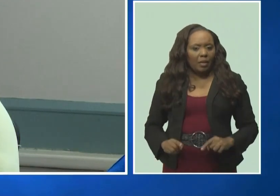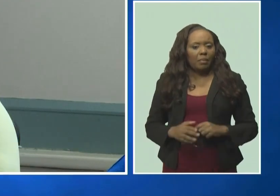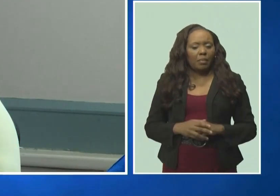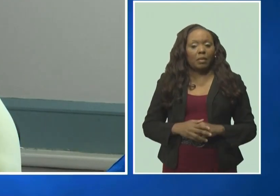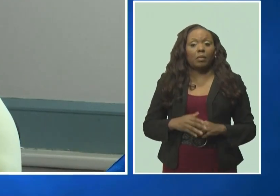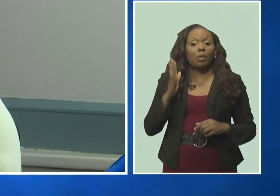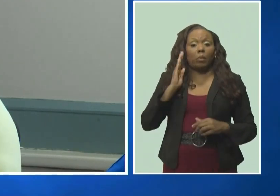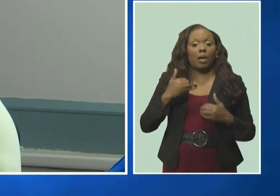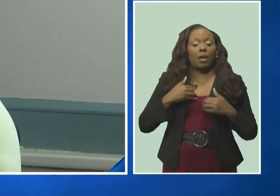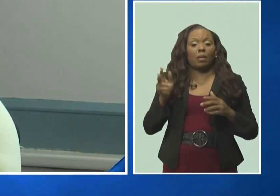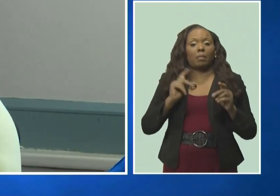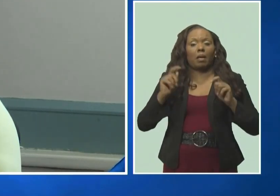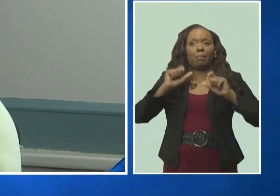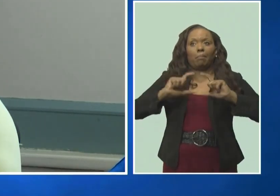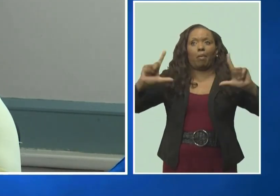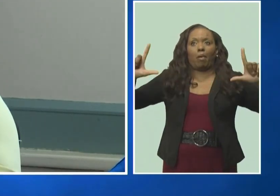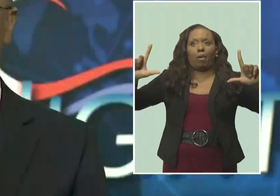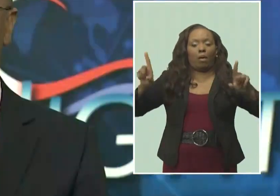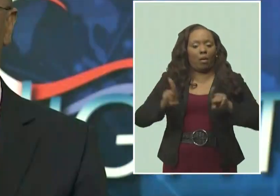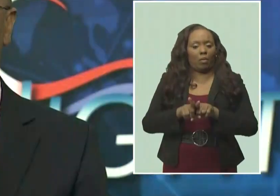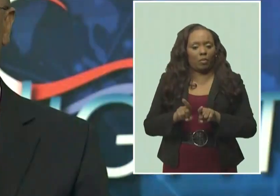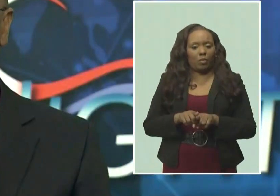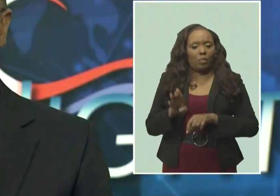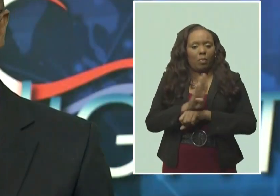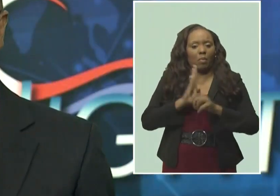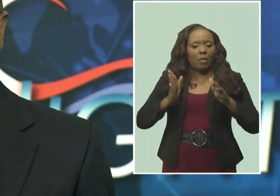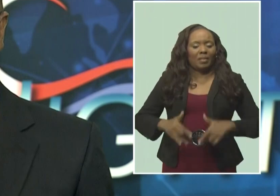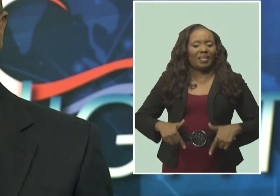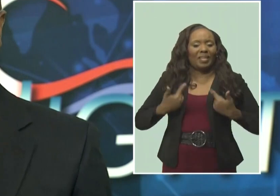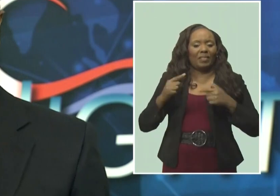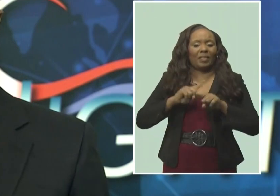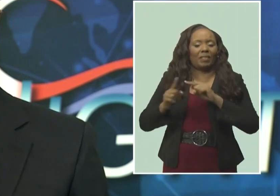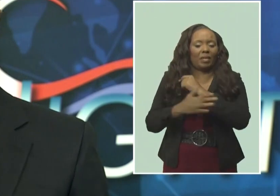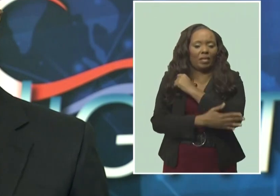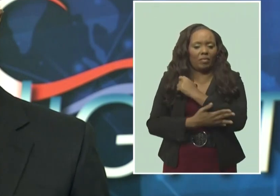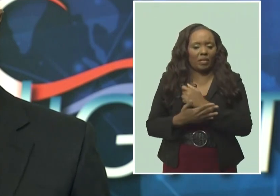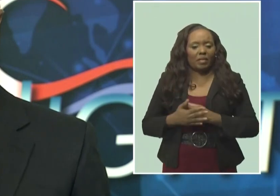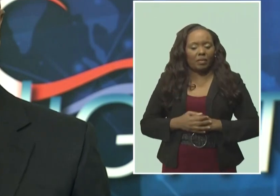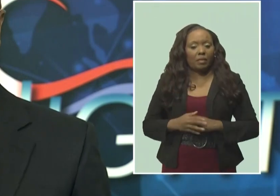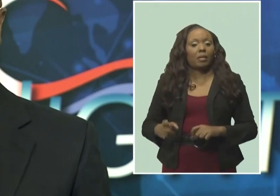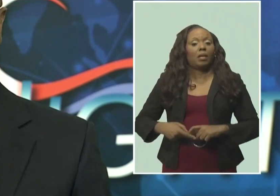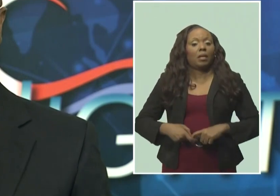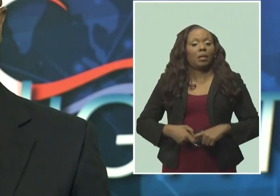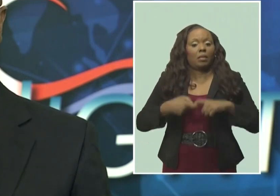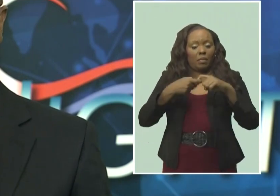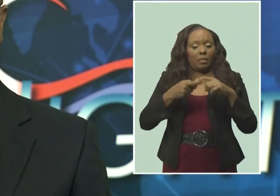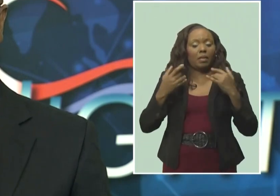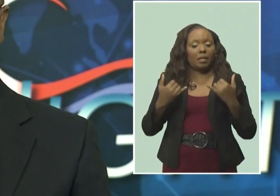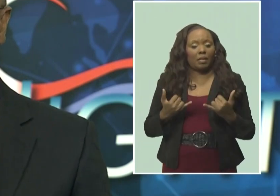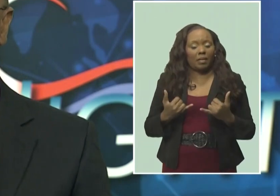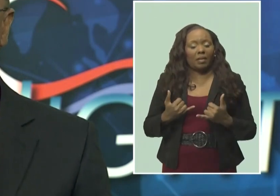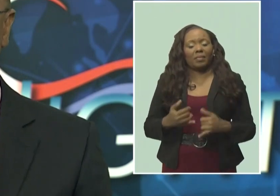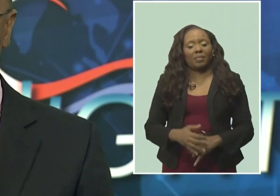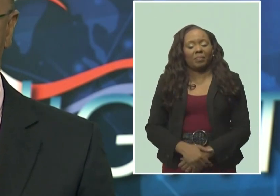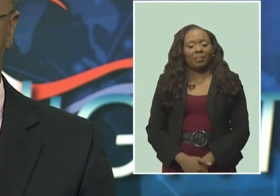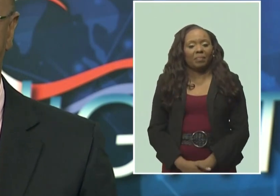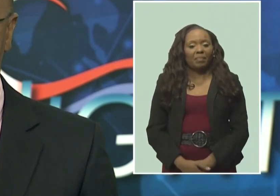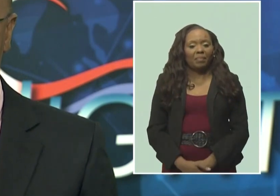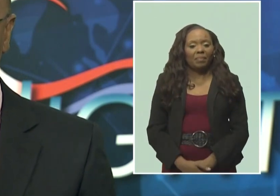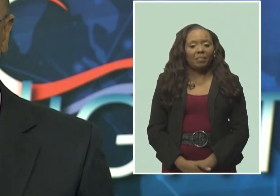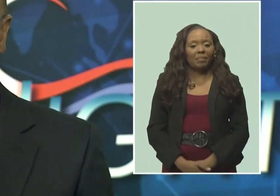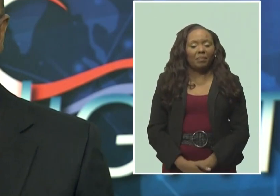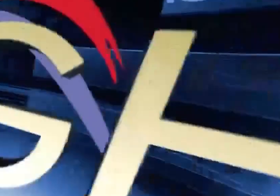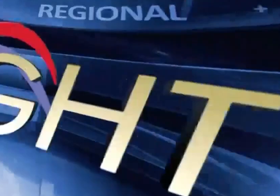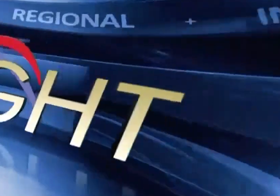are happening on this Sunday. We'll take a break here, but coming up, a proposal to help people on the brink of